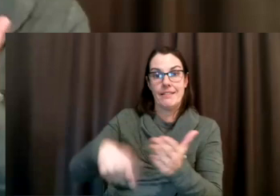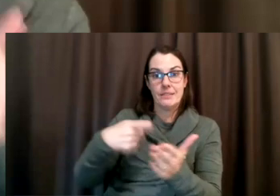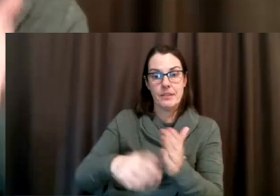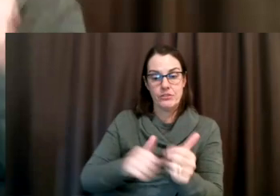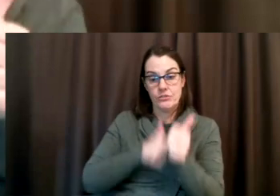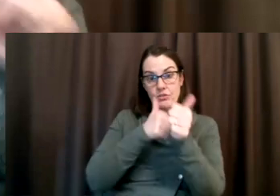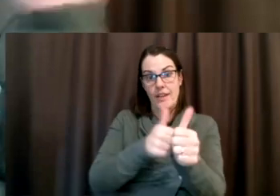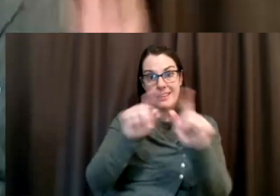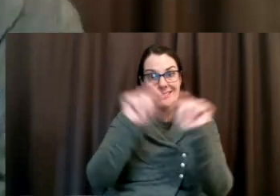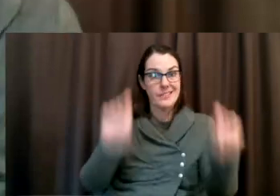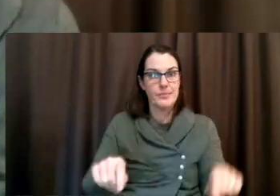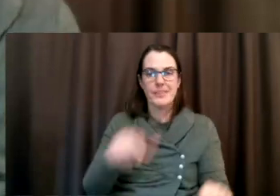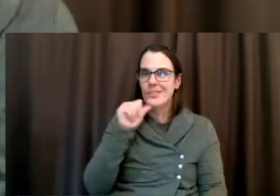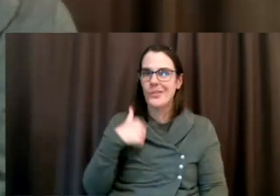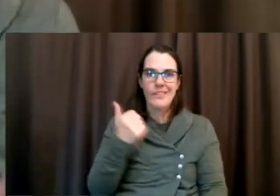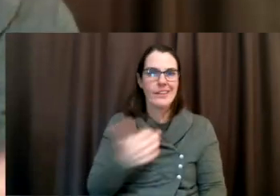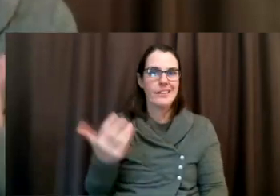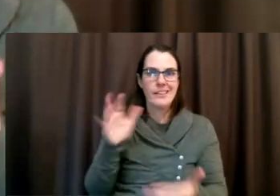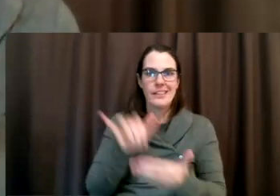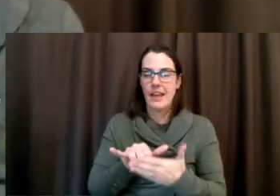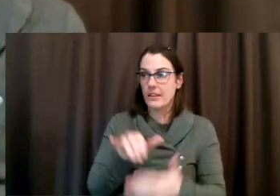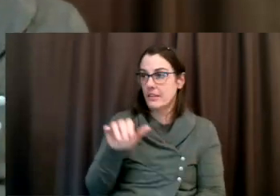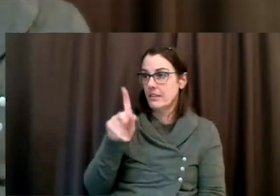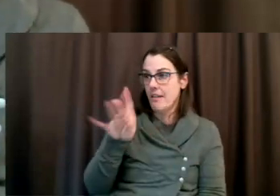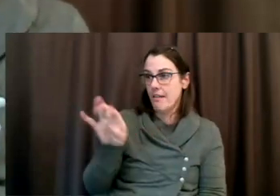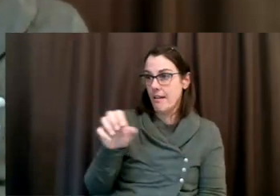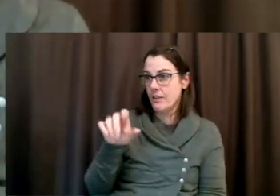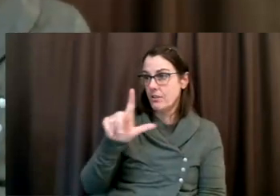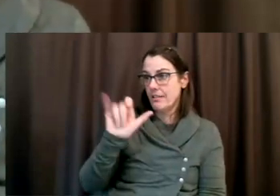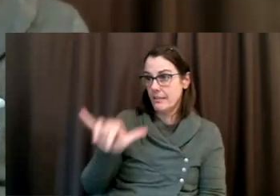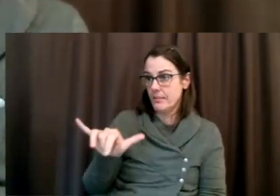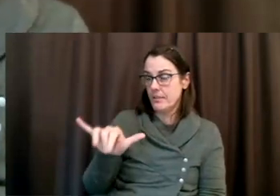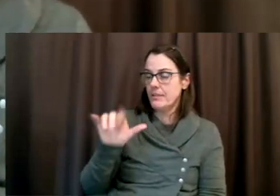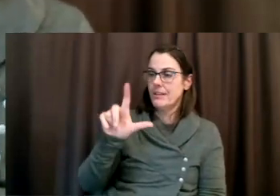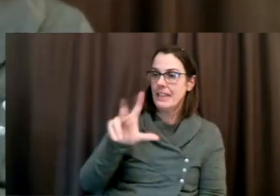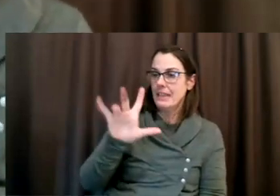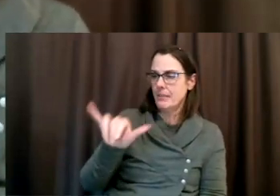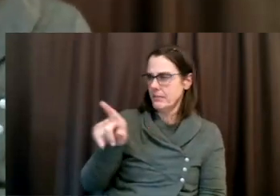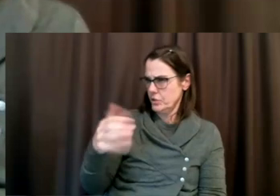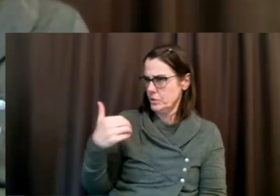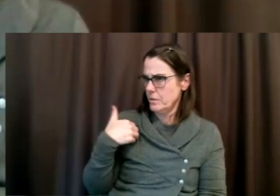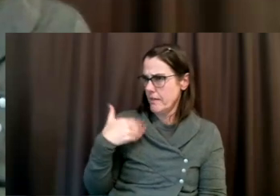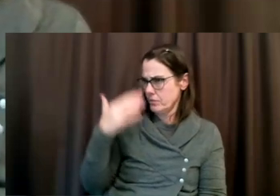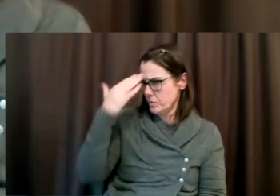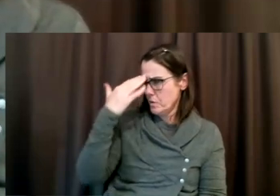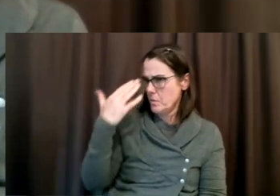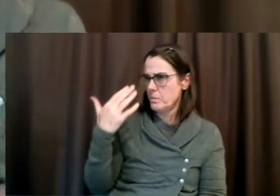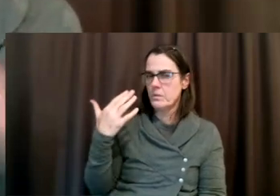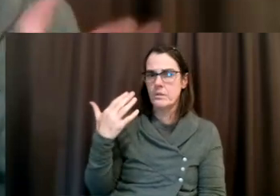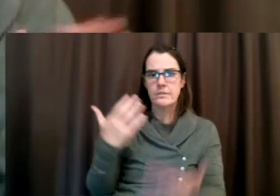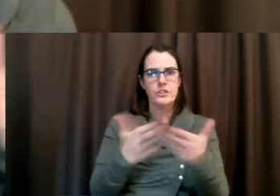anything like that, but Kyle or Libby, do you have thoughts on a general expense tracking template?